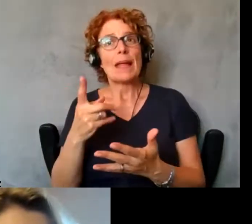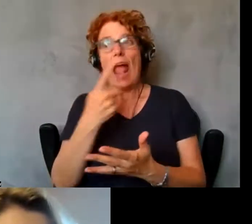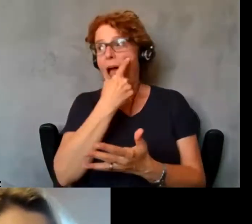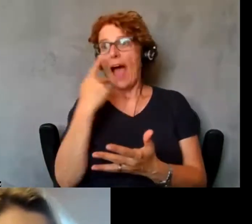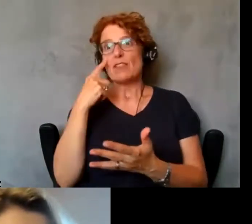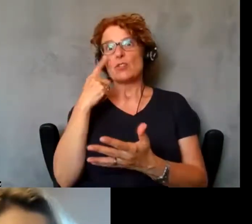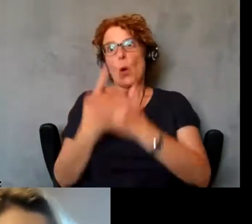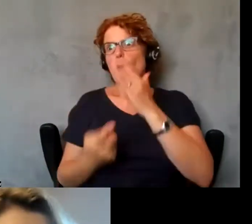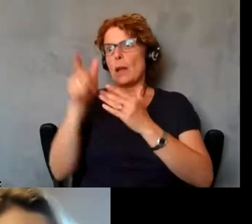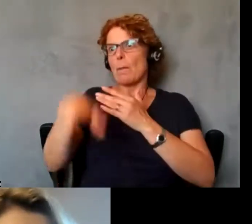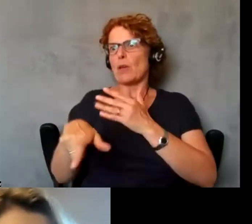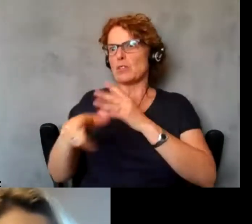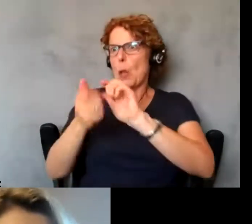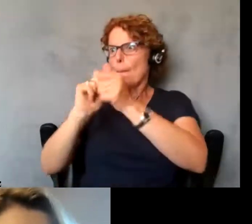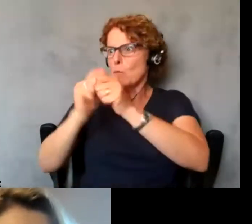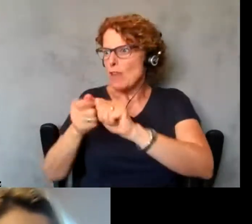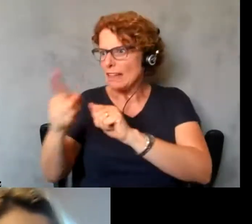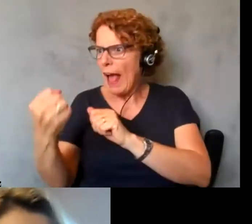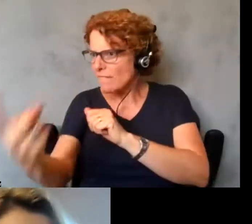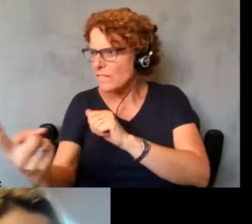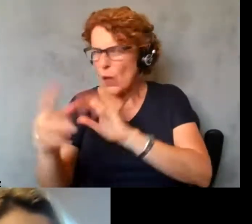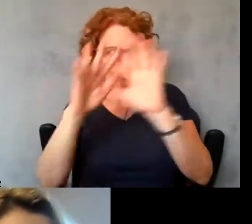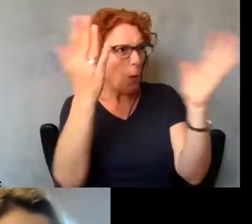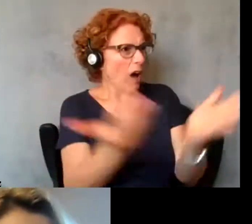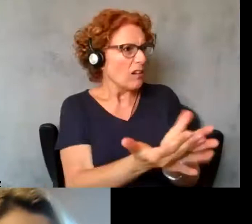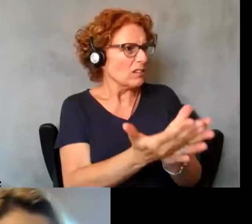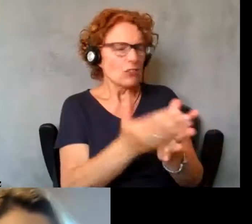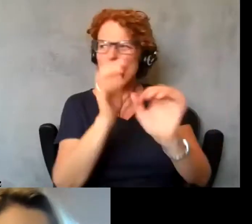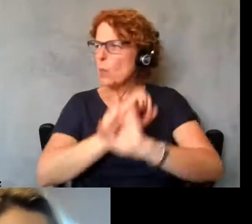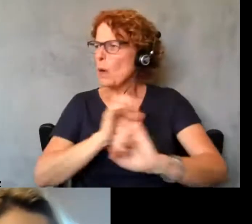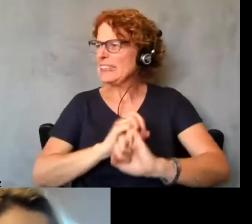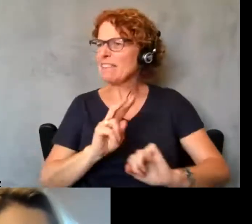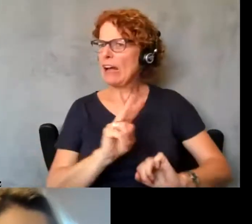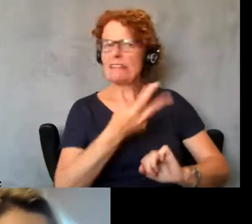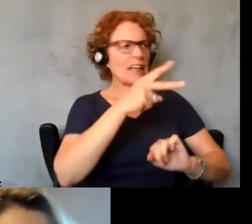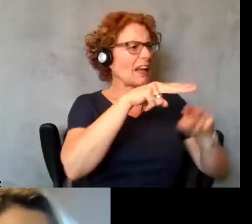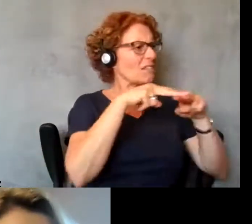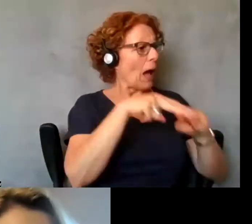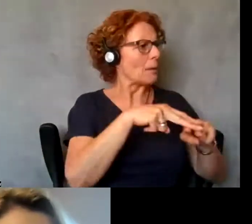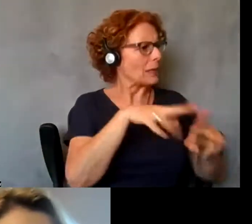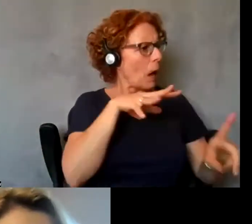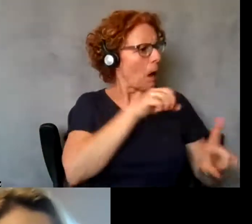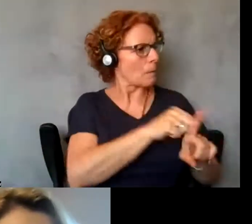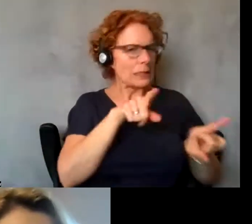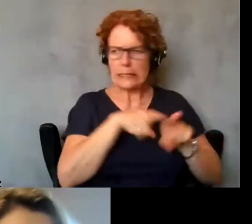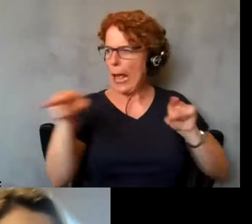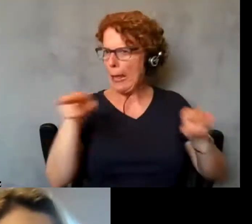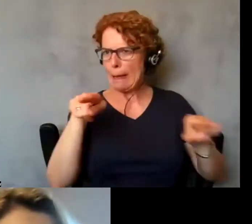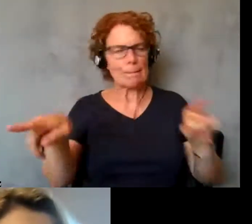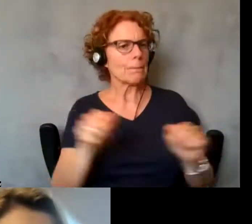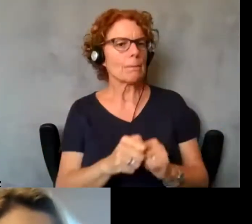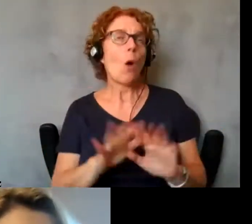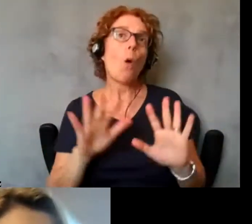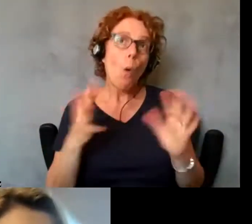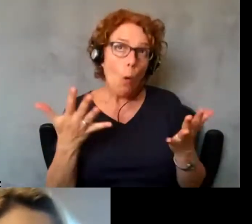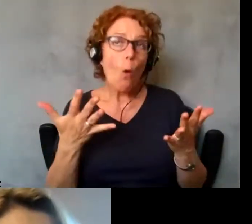that mutation that's been recorded. And so they're waiting for a second family, unrelated one, to find it. Or we need to